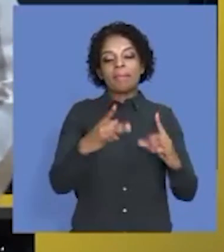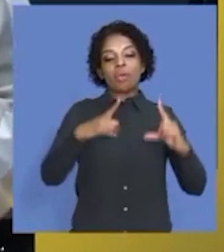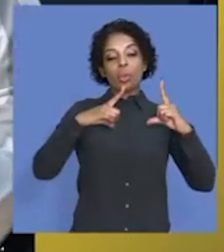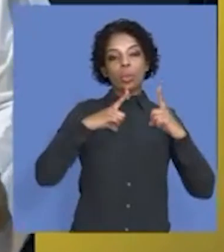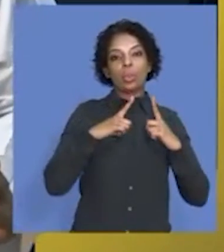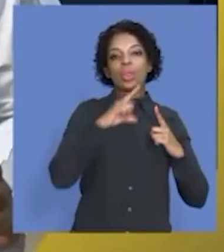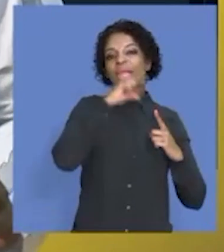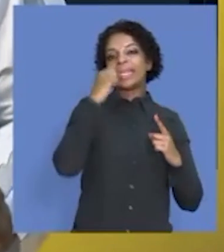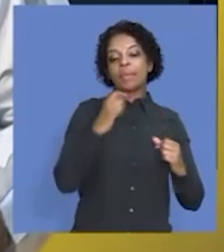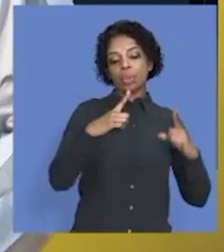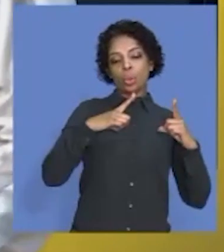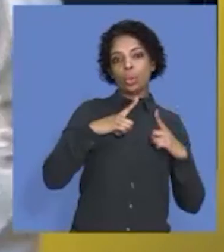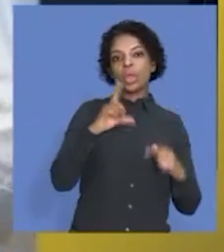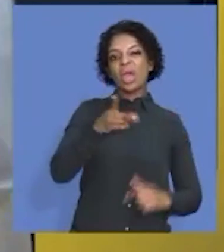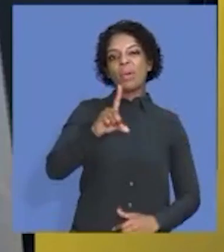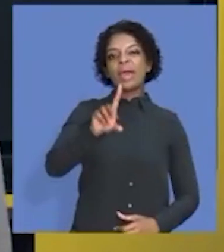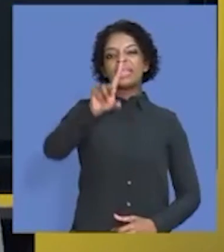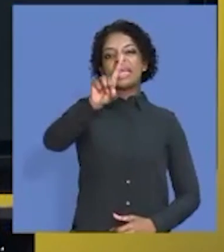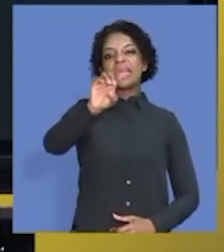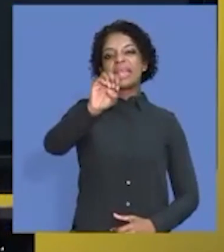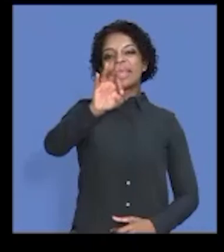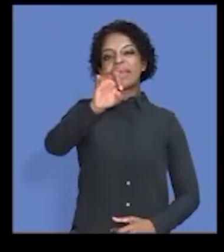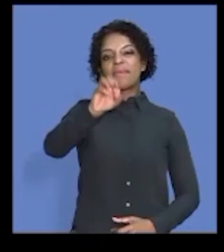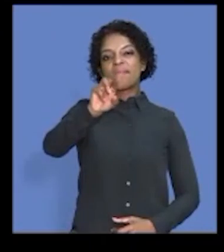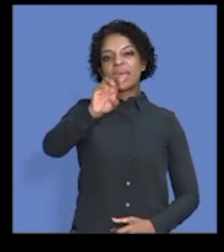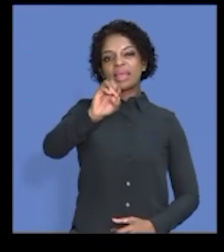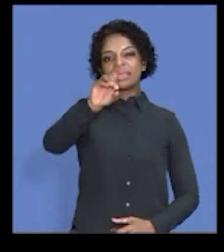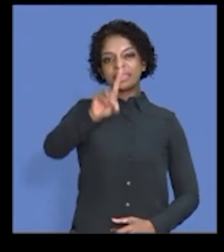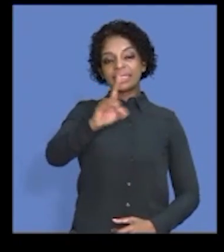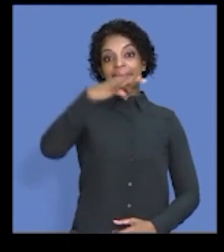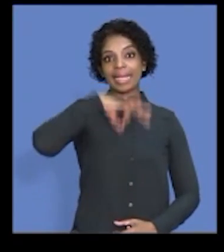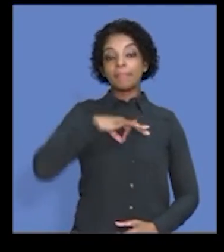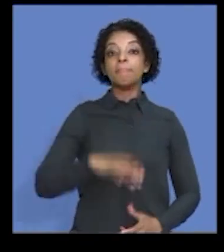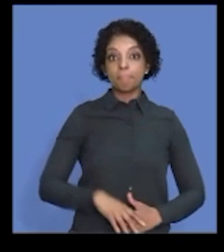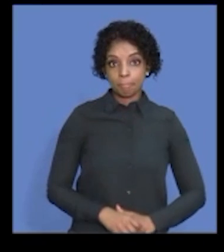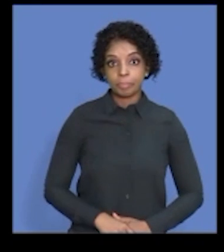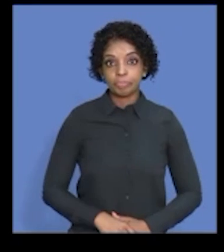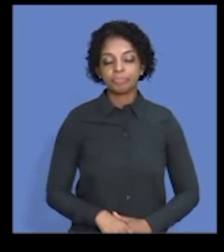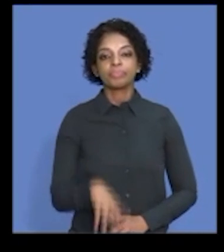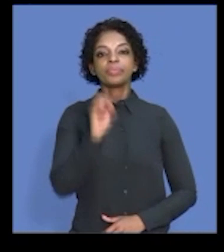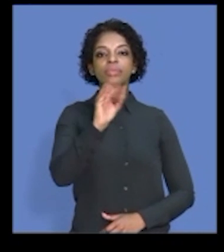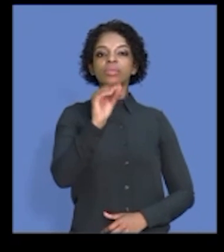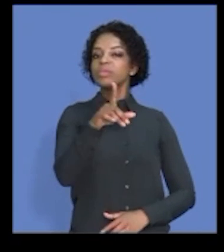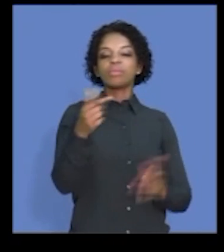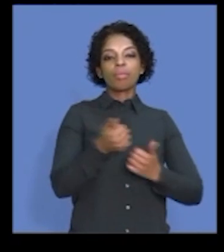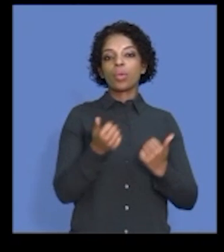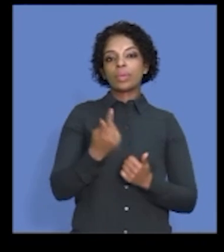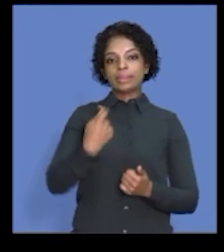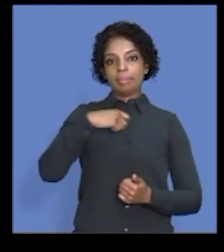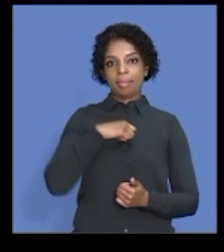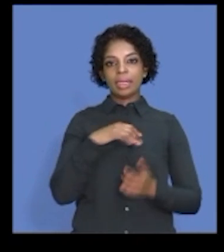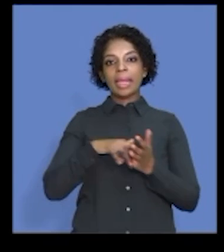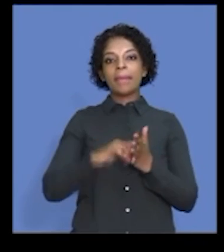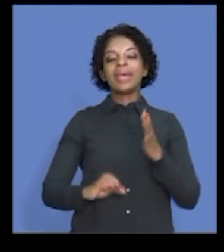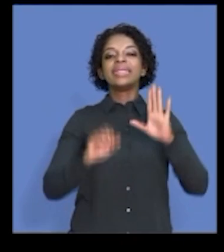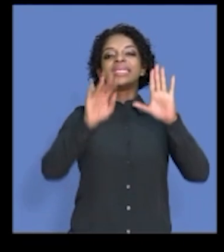also known as deferred income. So therefore, you can see by debiting the rent income, you are reducing your rent income.